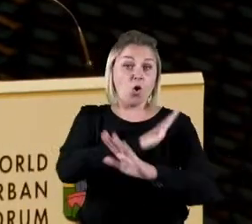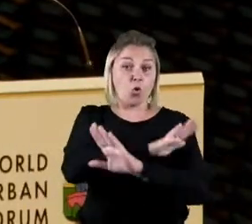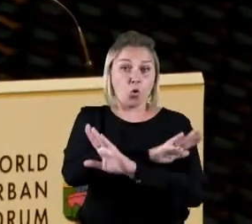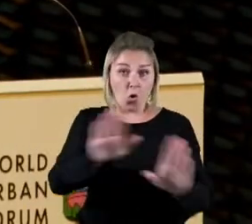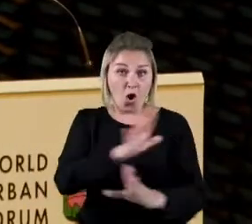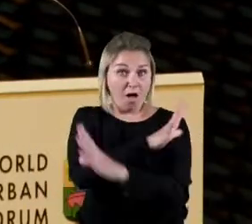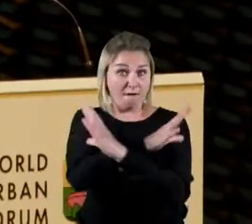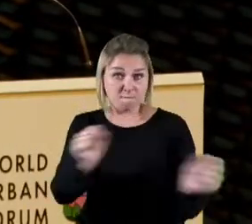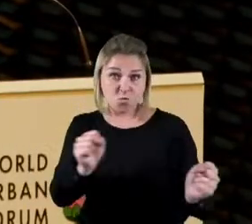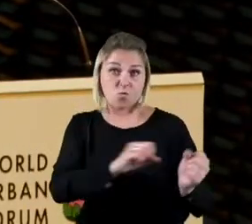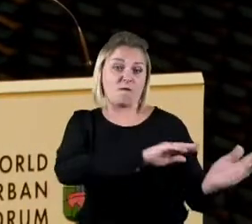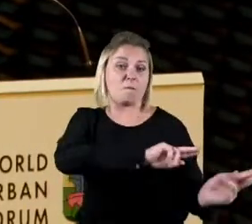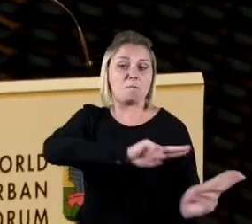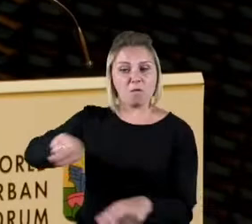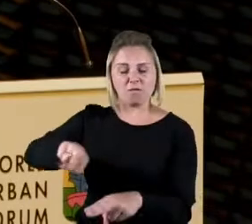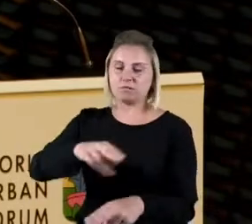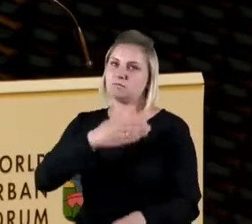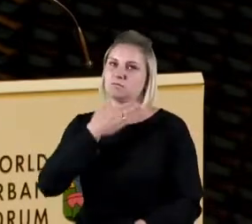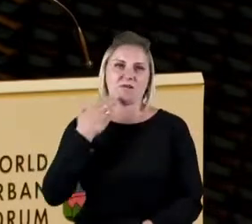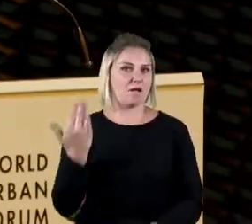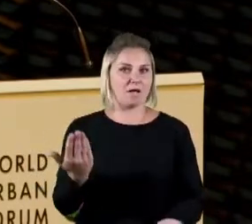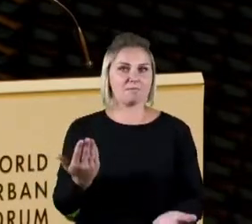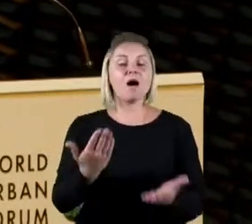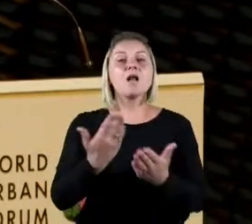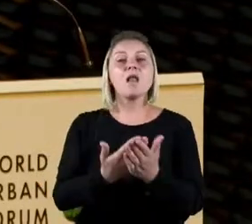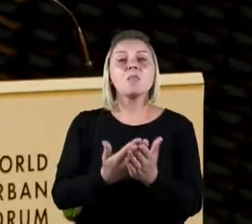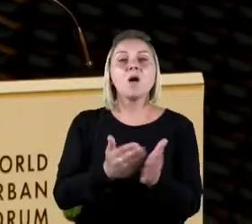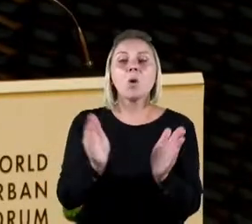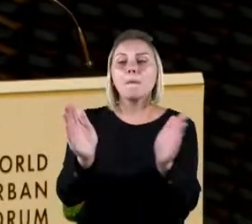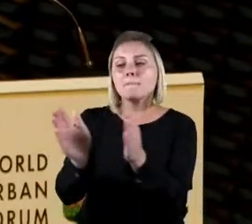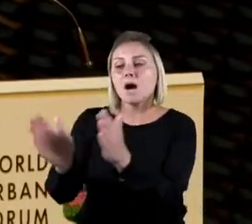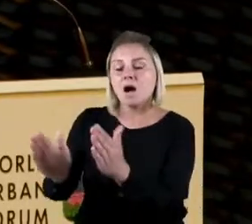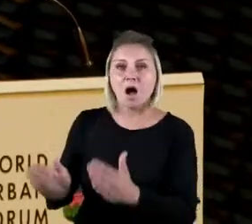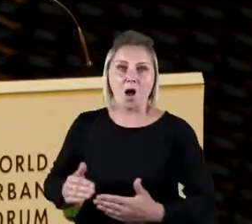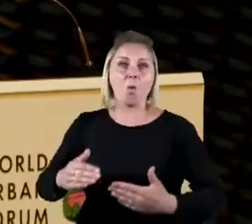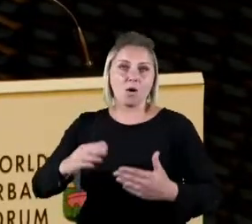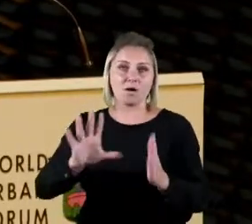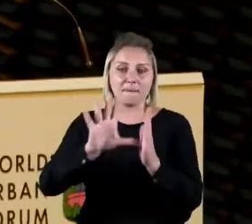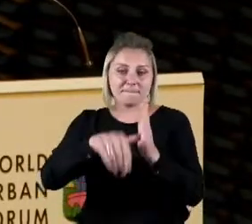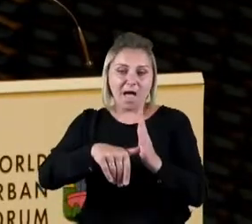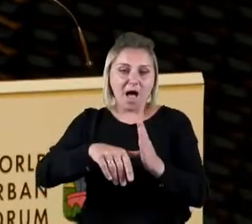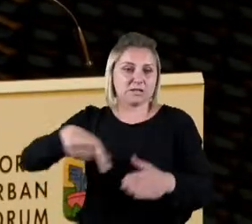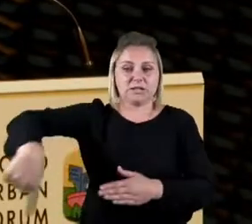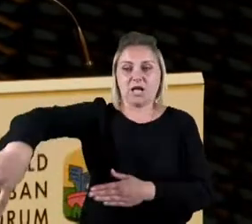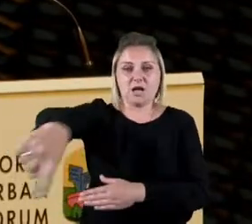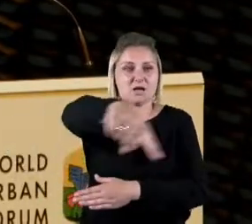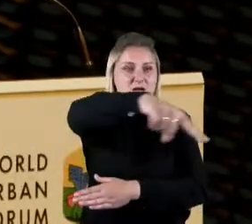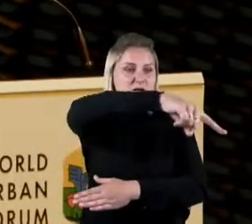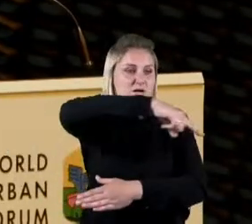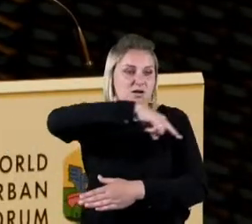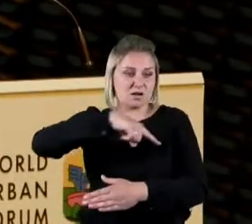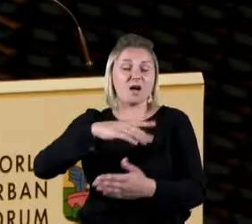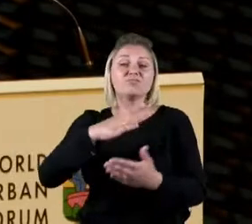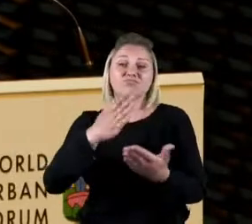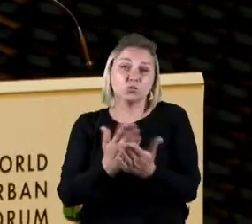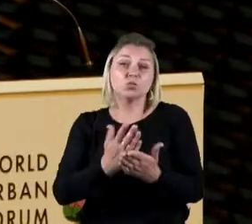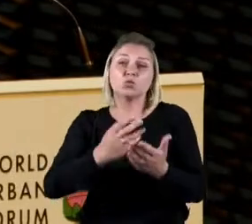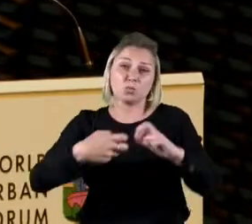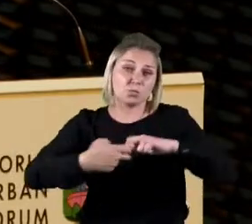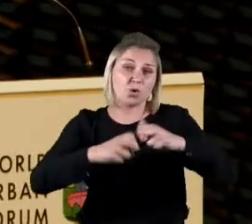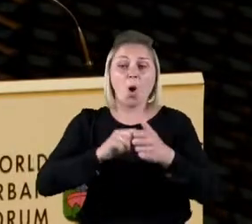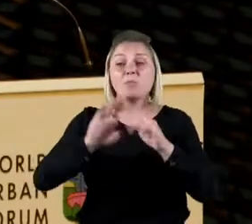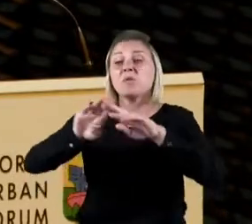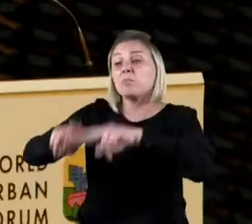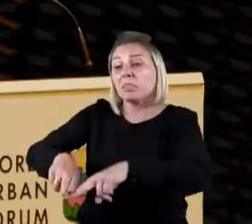are also facing the elderly population process. So this